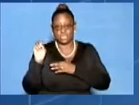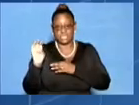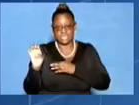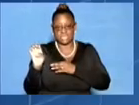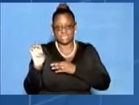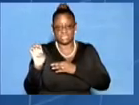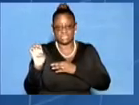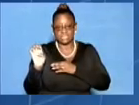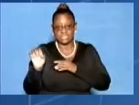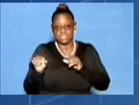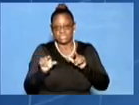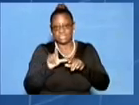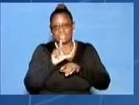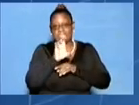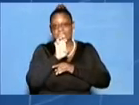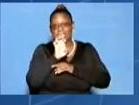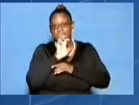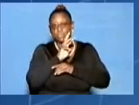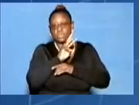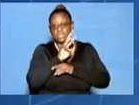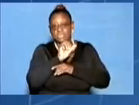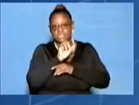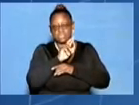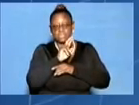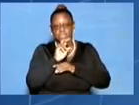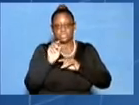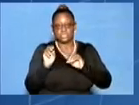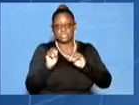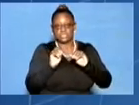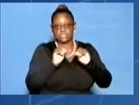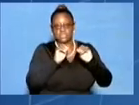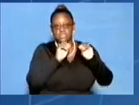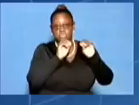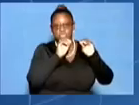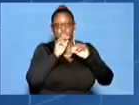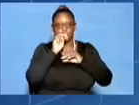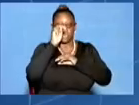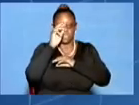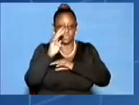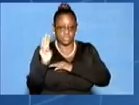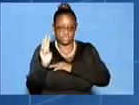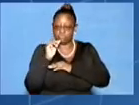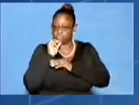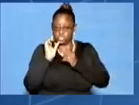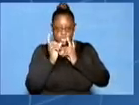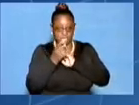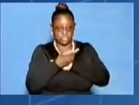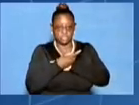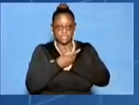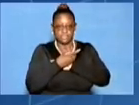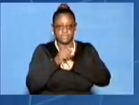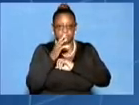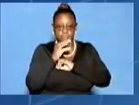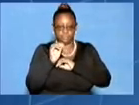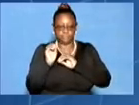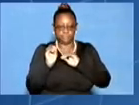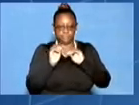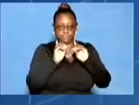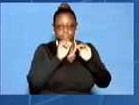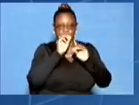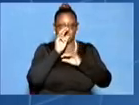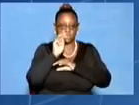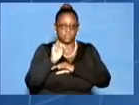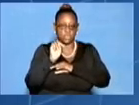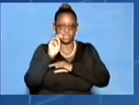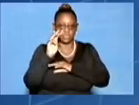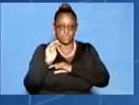of the northern Leeward Islands, moving towards the west-northwest. So it has not changed that trajectory, continuing west-northwest, and has